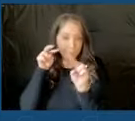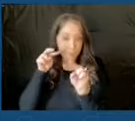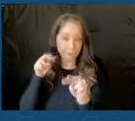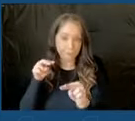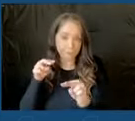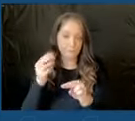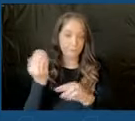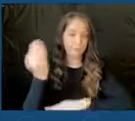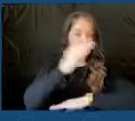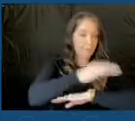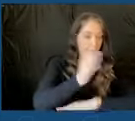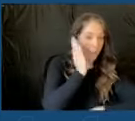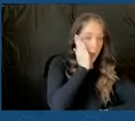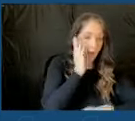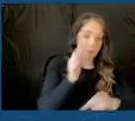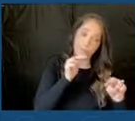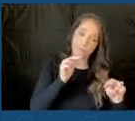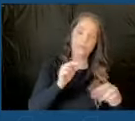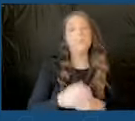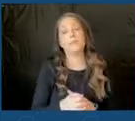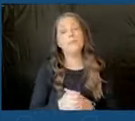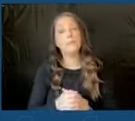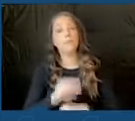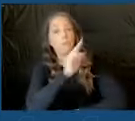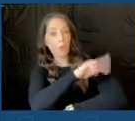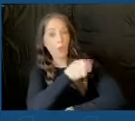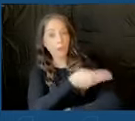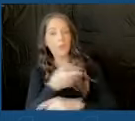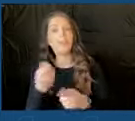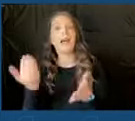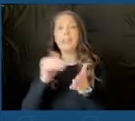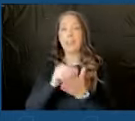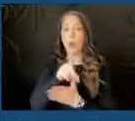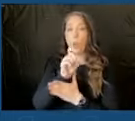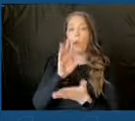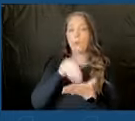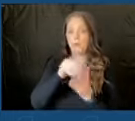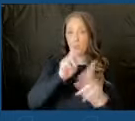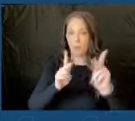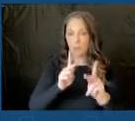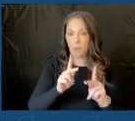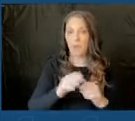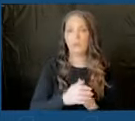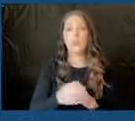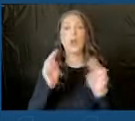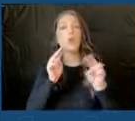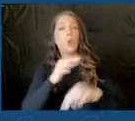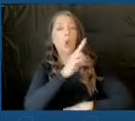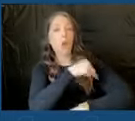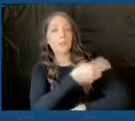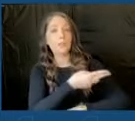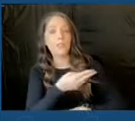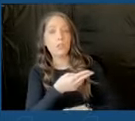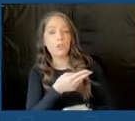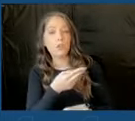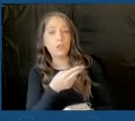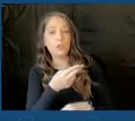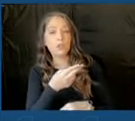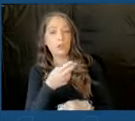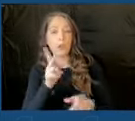Hospitalizations, again, this is 100,000. Let's look at the hospitalizations. Those